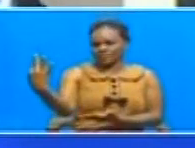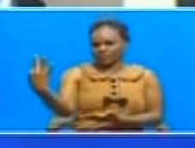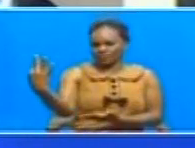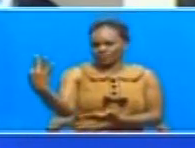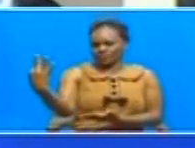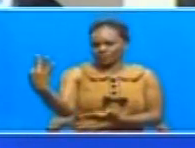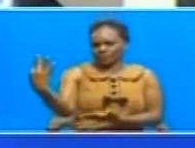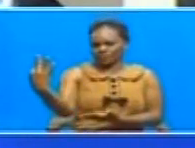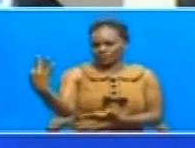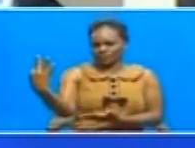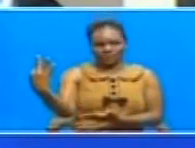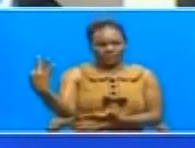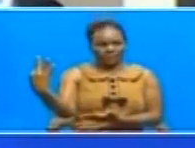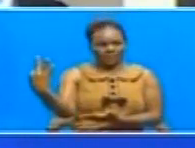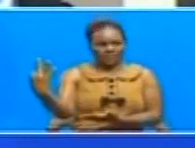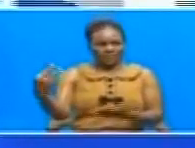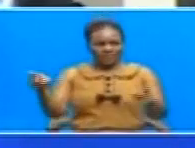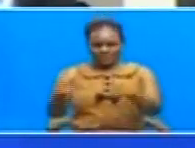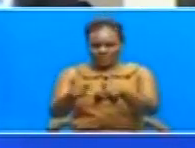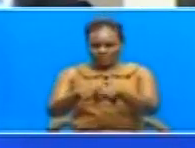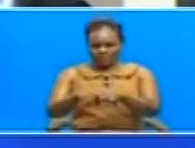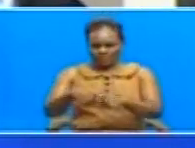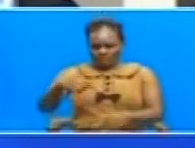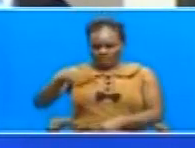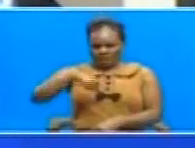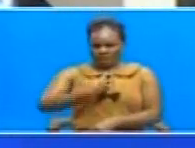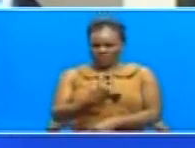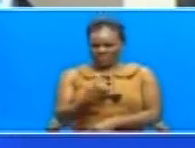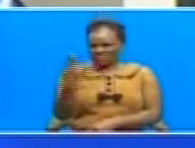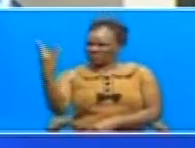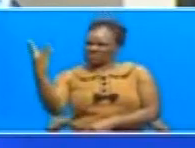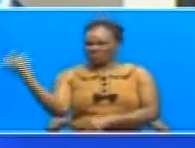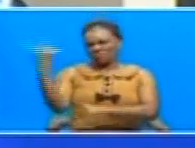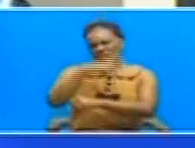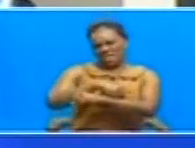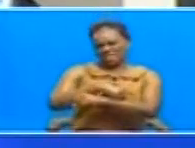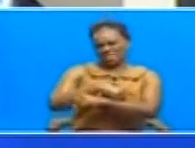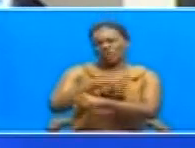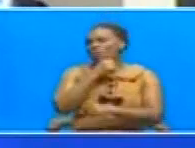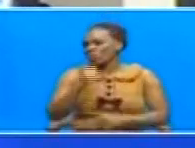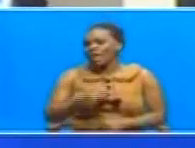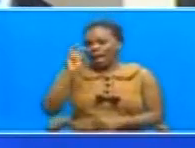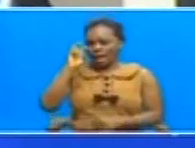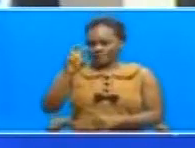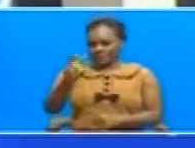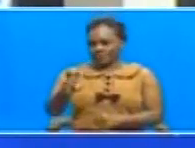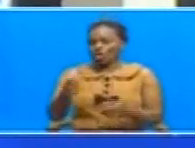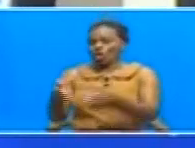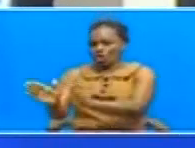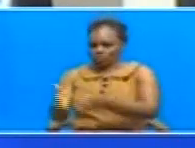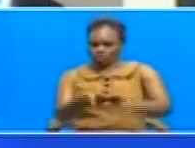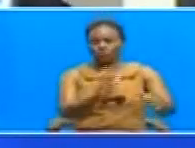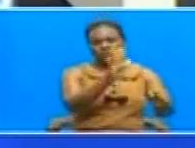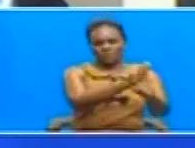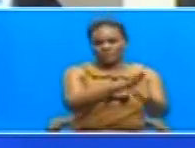June 22nd. And ours is only four days old, and I see a lot of opportunities. I